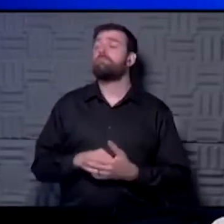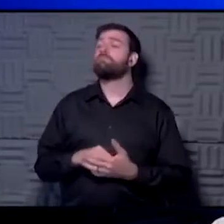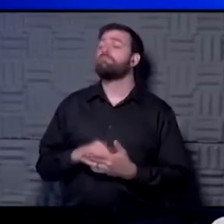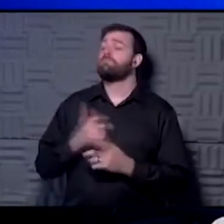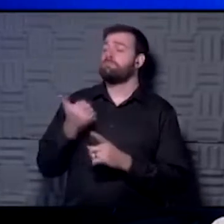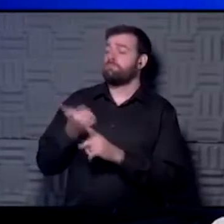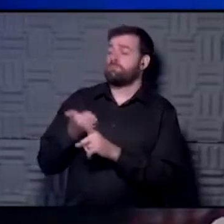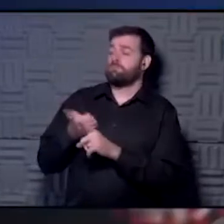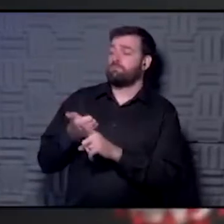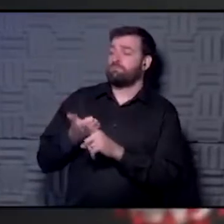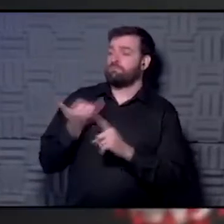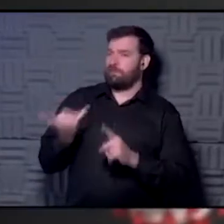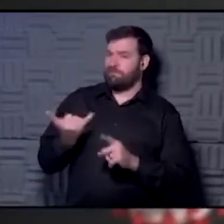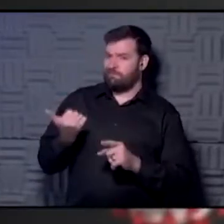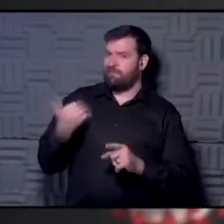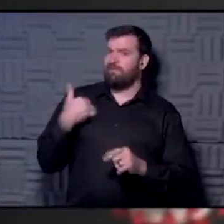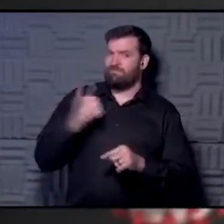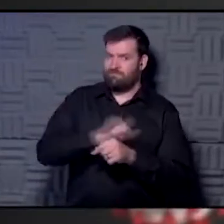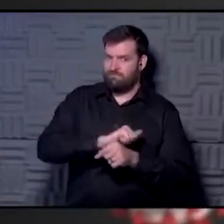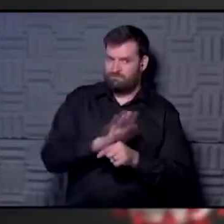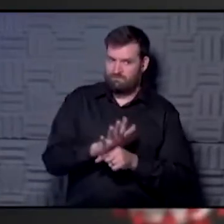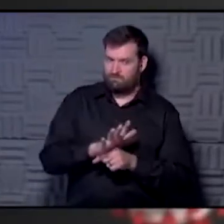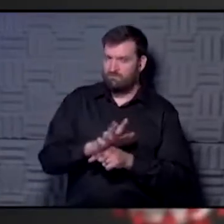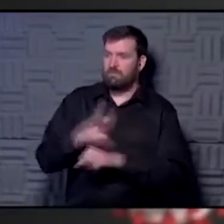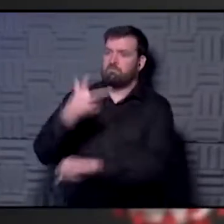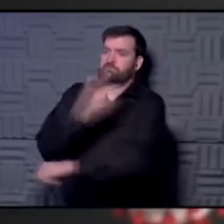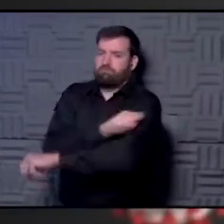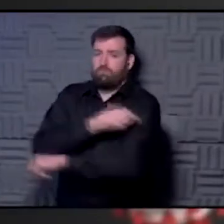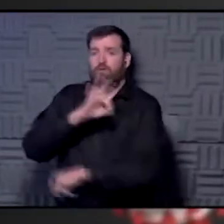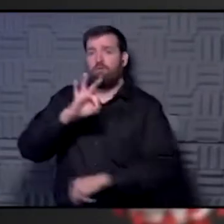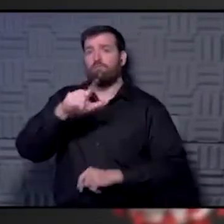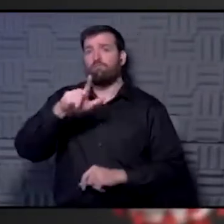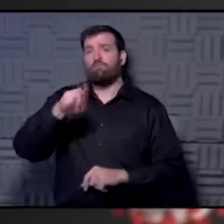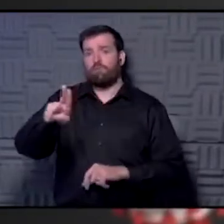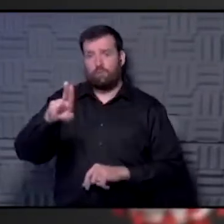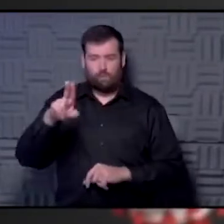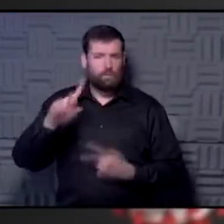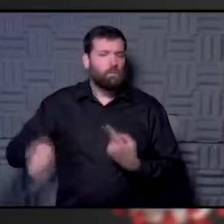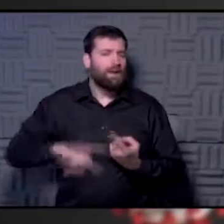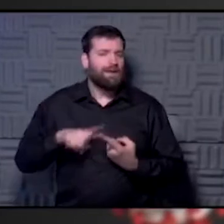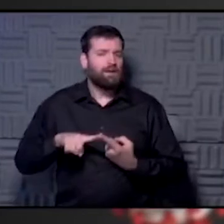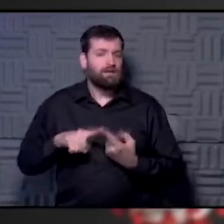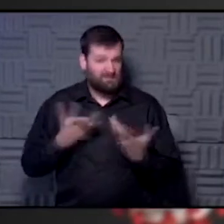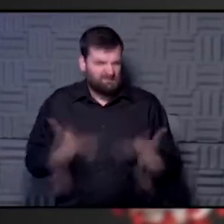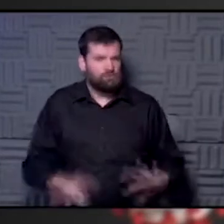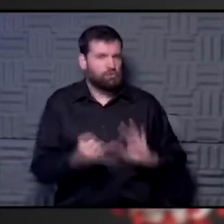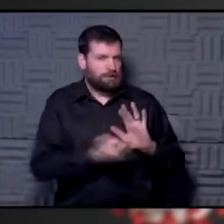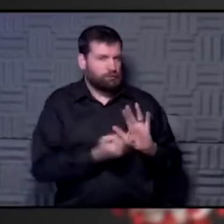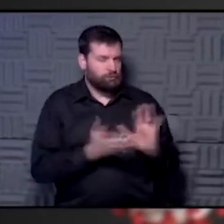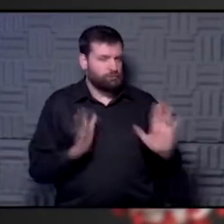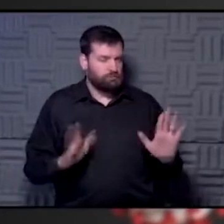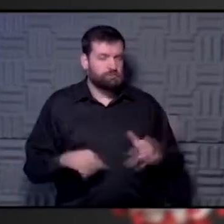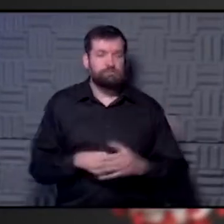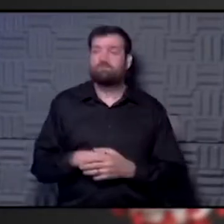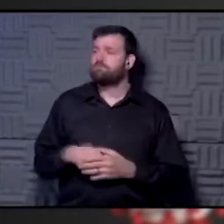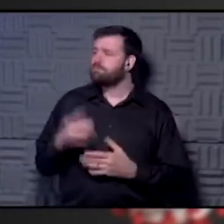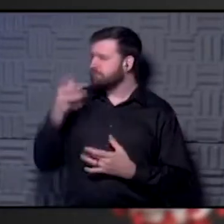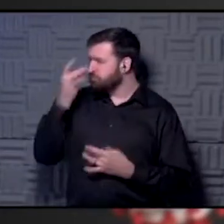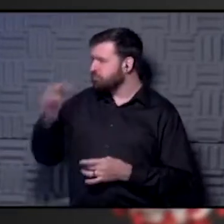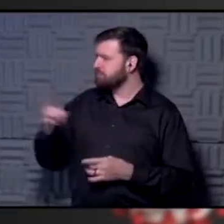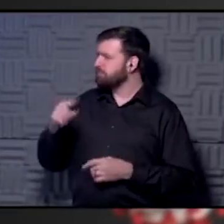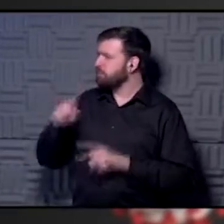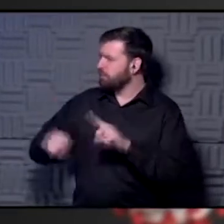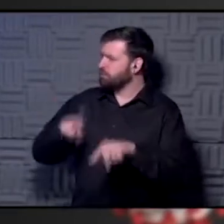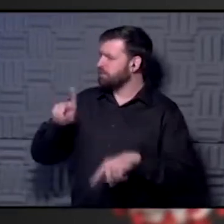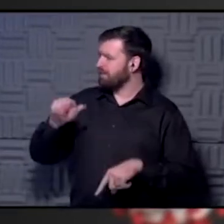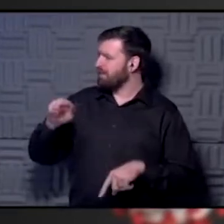can someone who currently has COVID-19 get the flu shot after isolation? That's an interesting question, Dana, and as